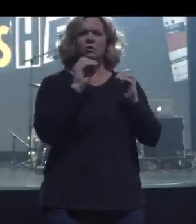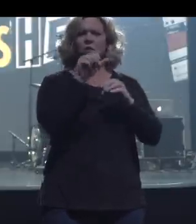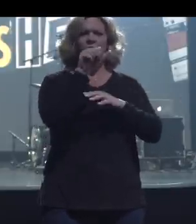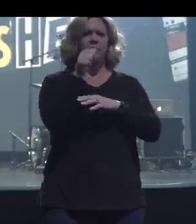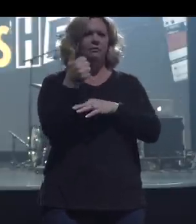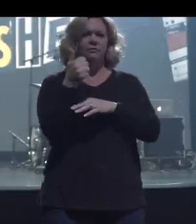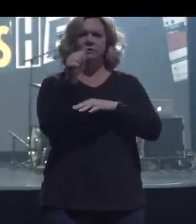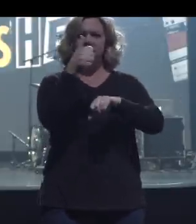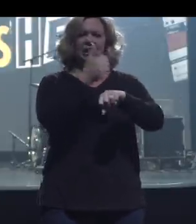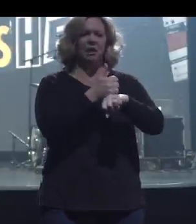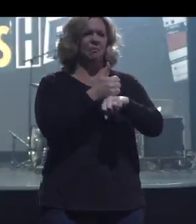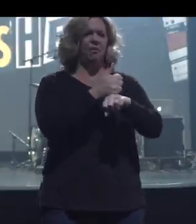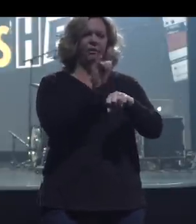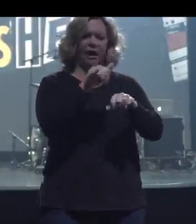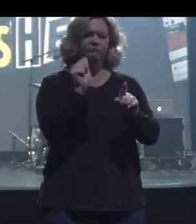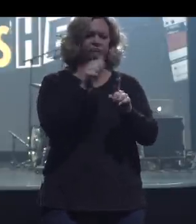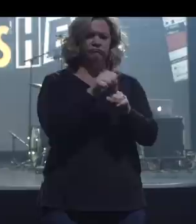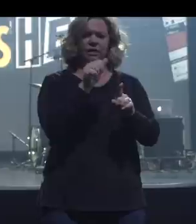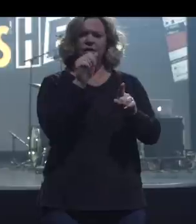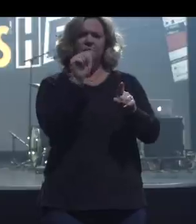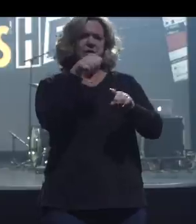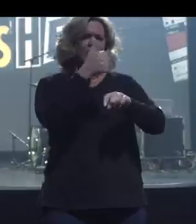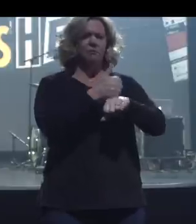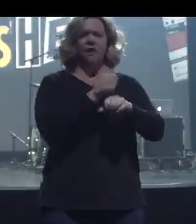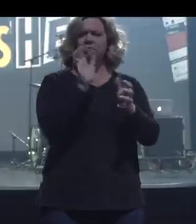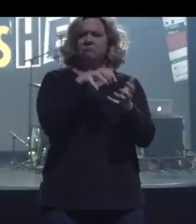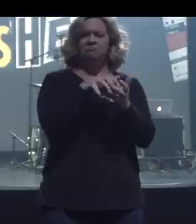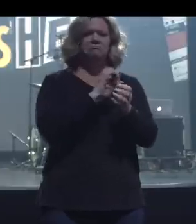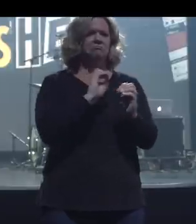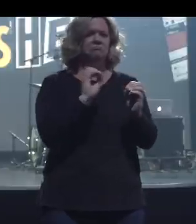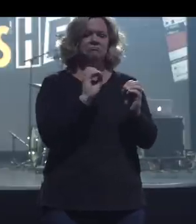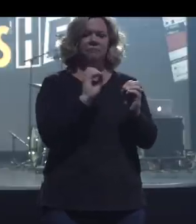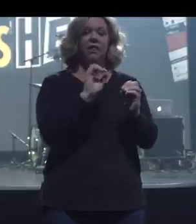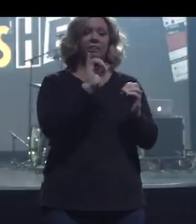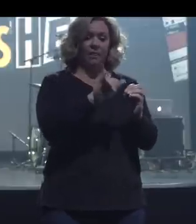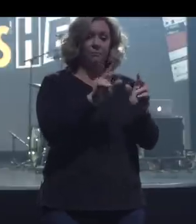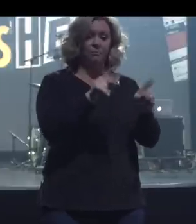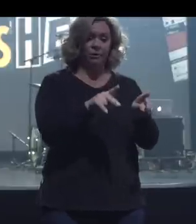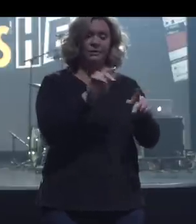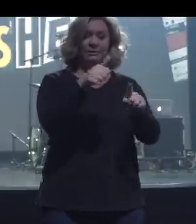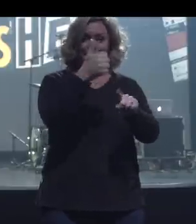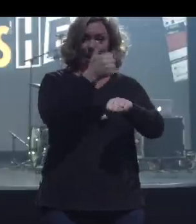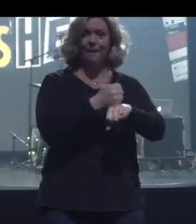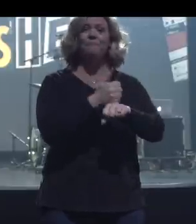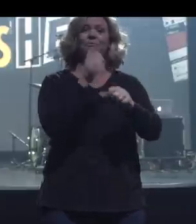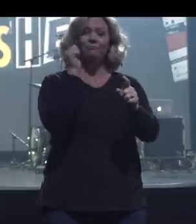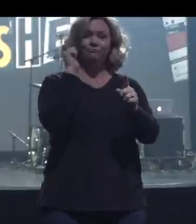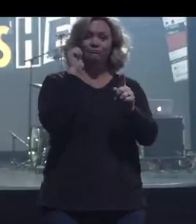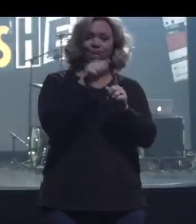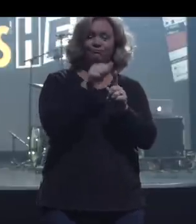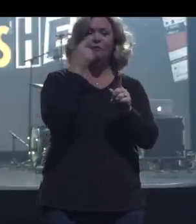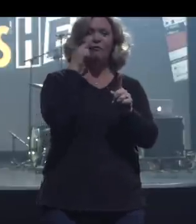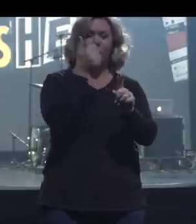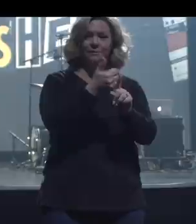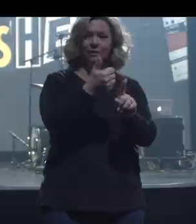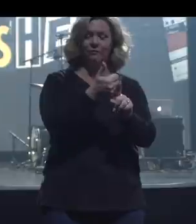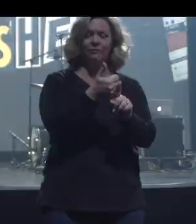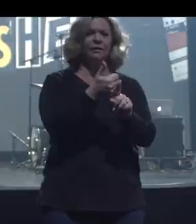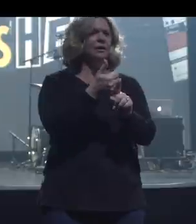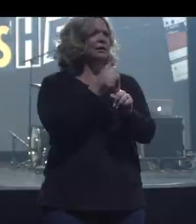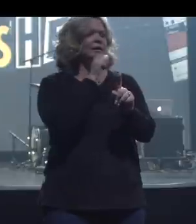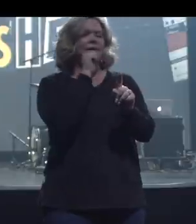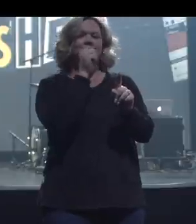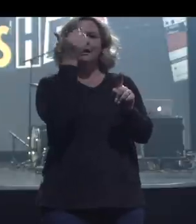ambush. They set the ambush for themselves. They did something that they didn't know would